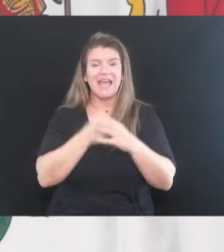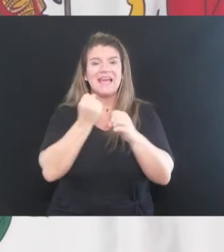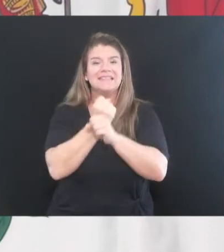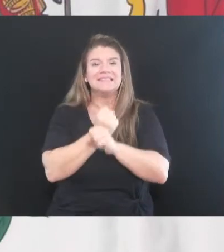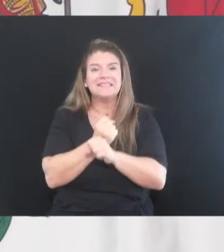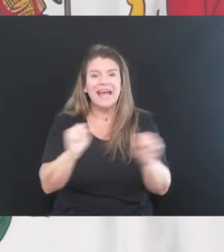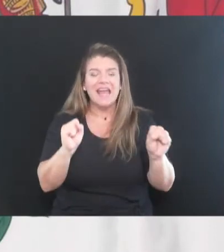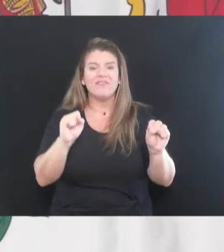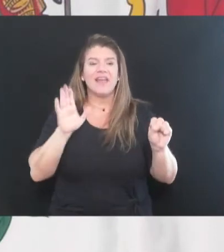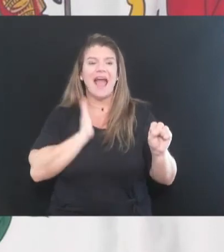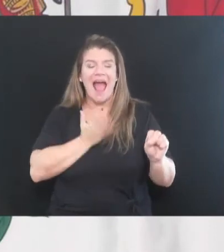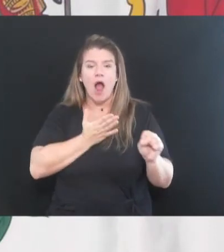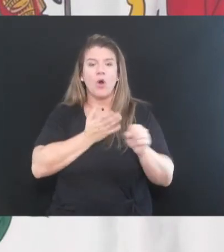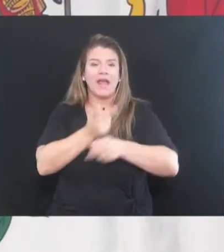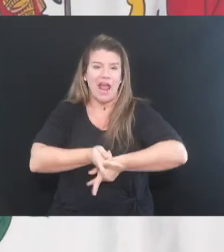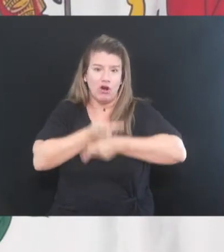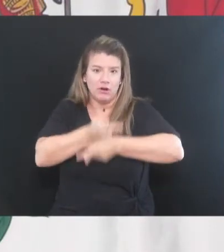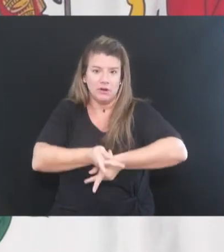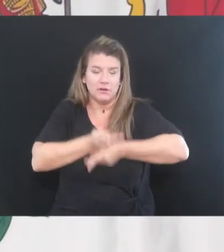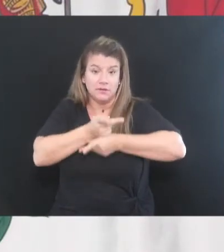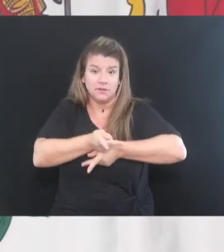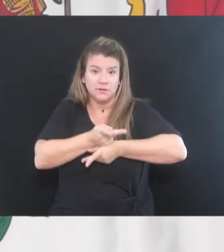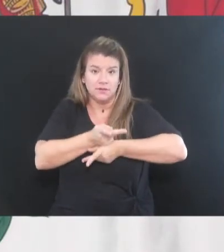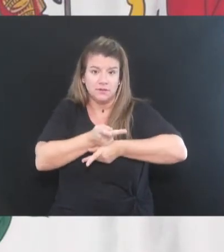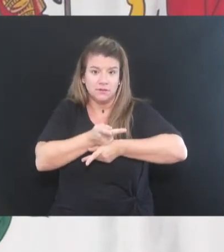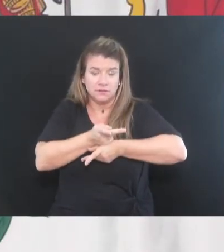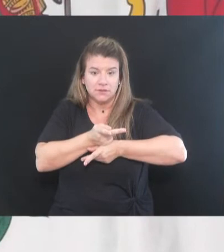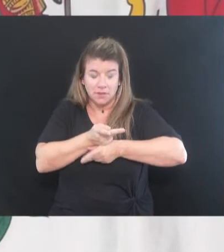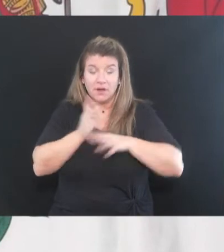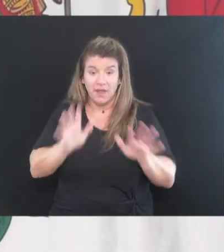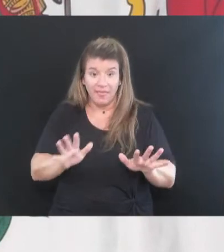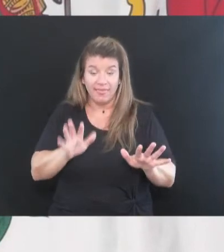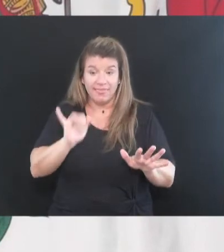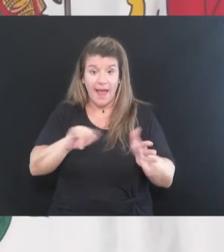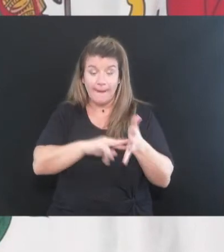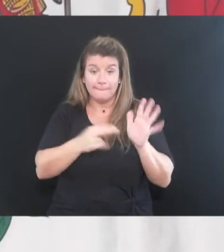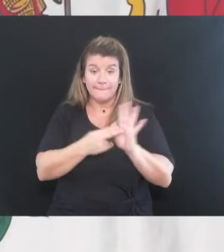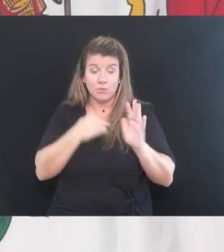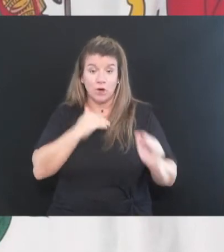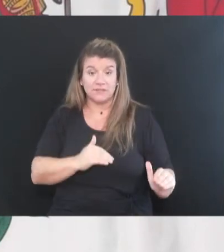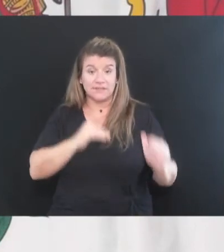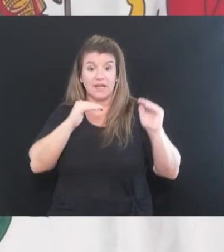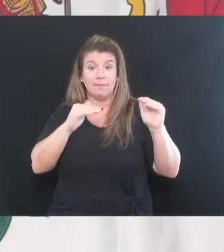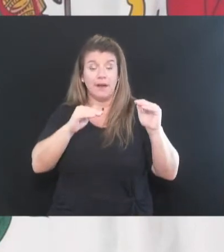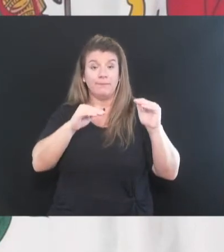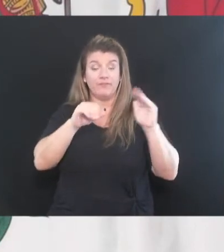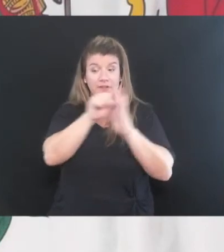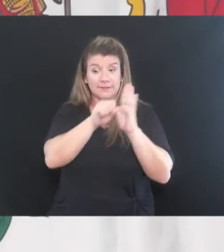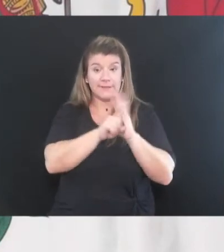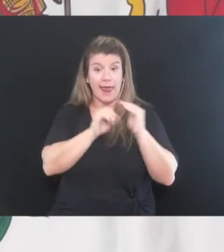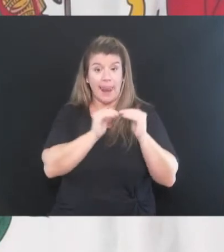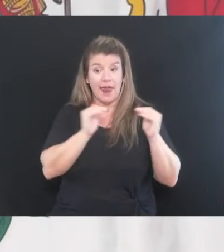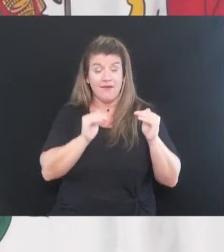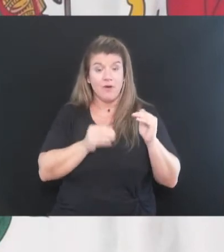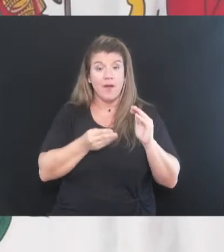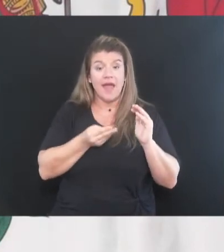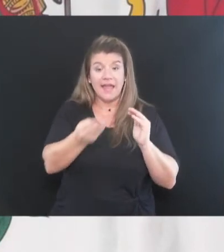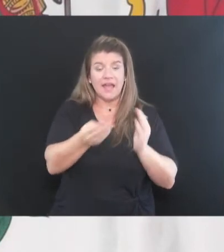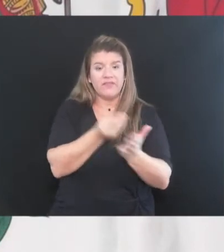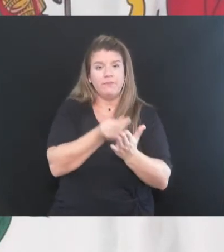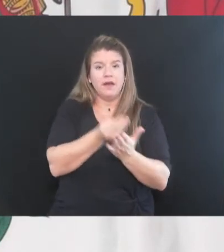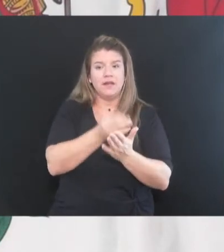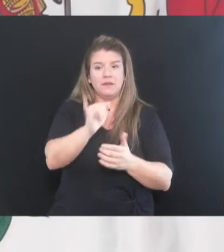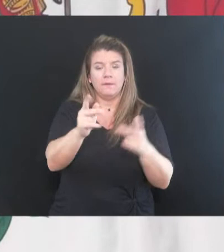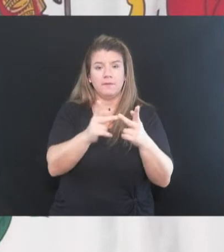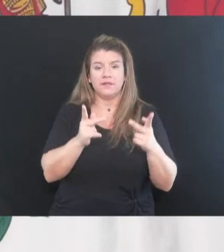Care, is doing just that. We're going to step up from the state level and dollars that we have that we need to put into these facilities,